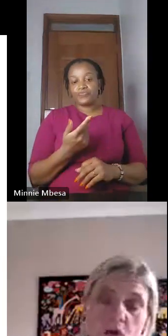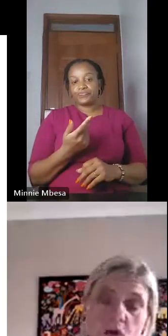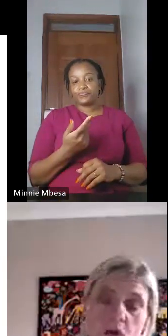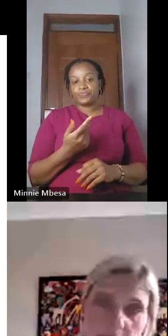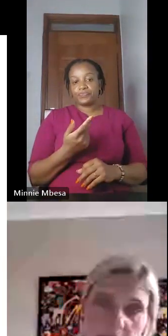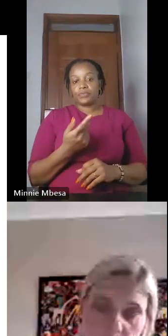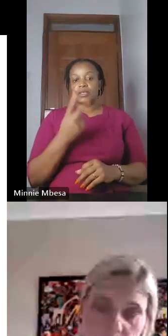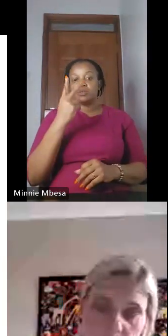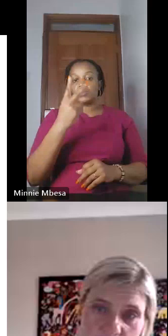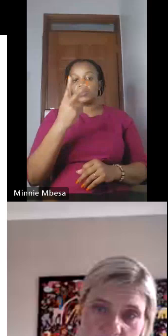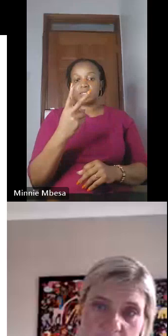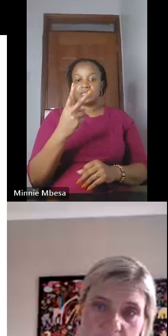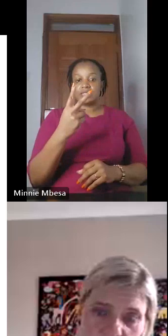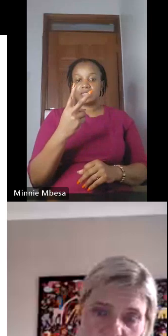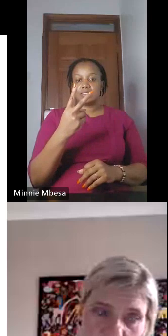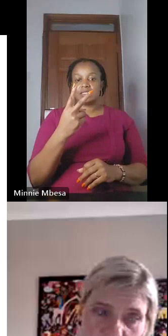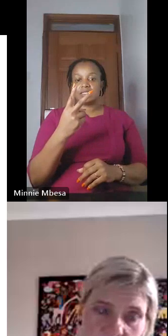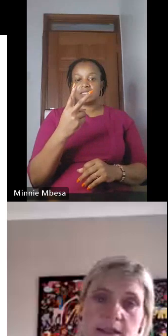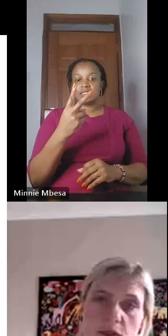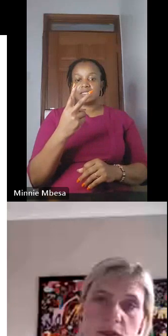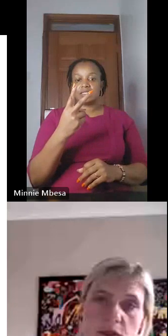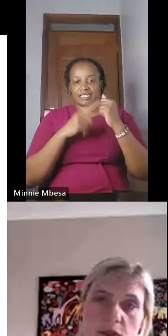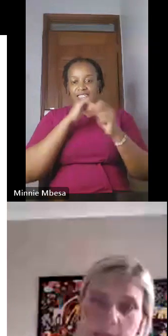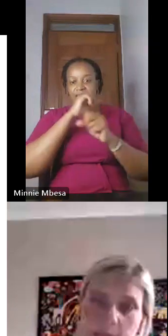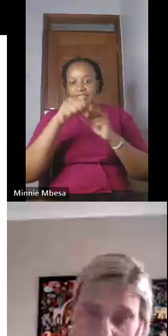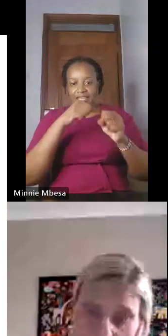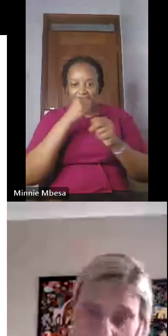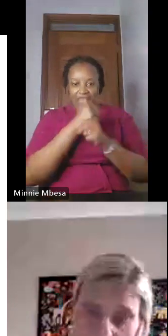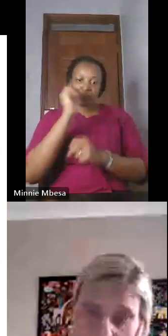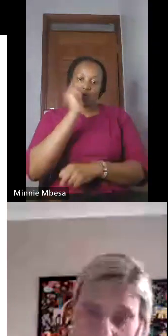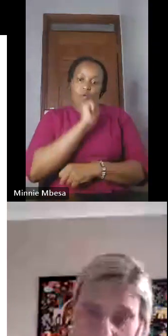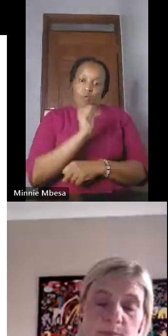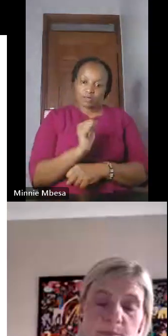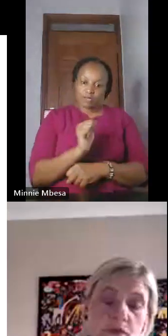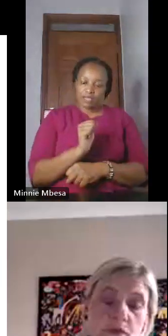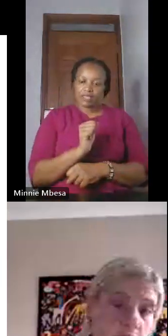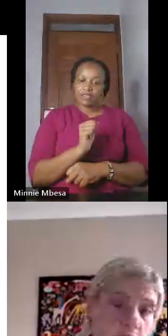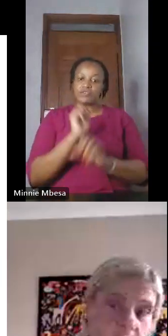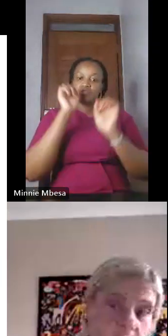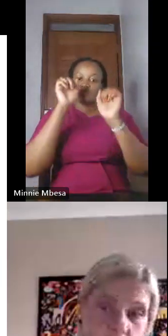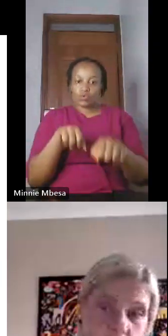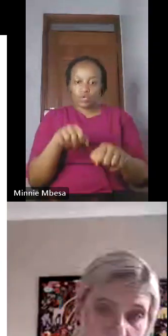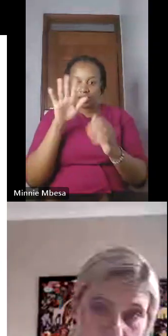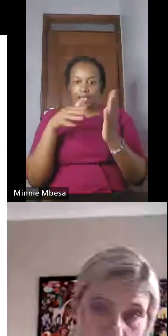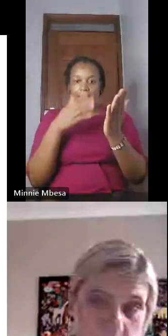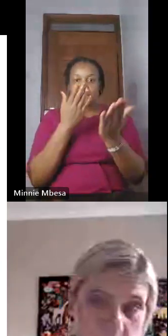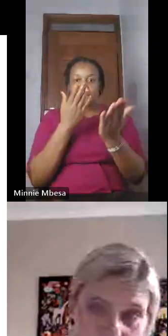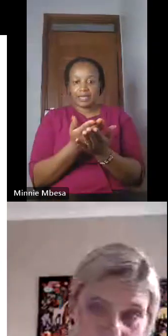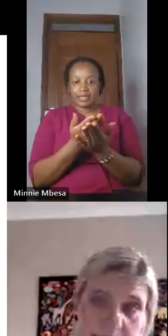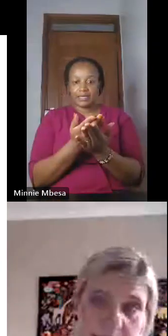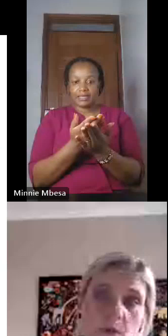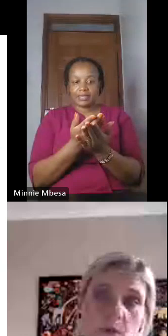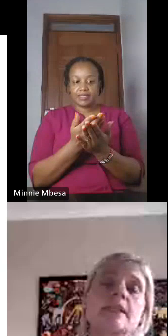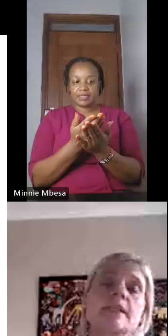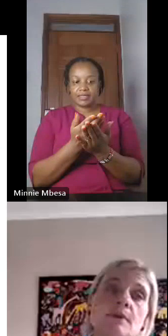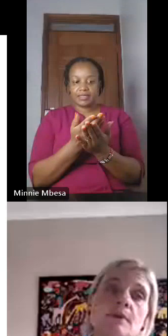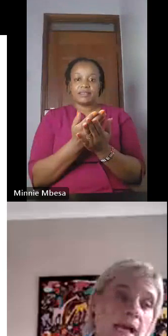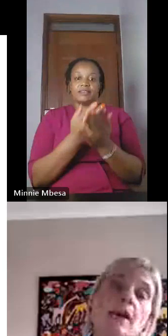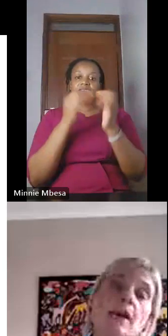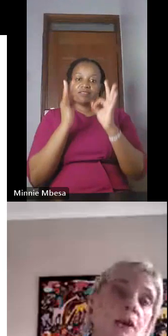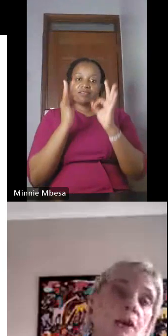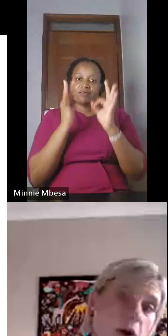25 years or older on the 1st of February 2026, you can apply. So even if you were in your 60s and